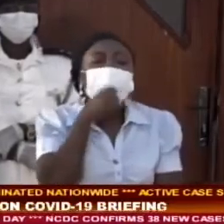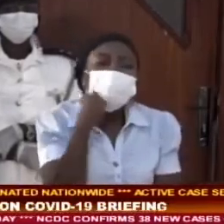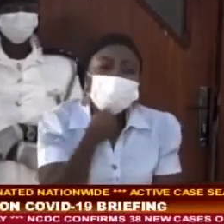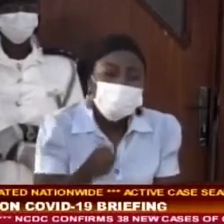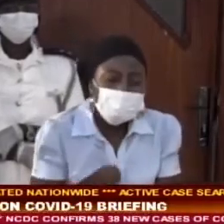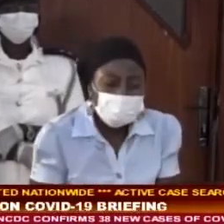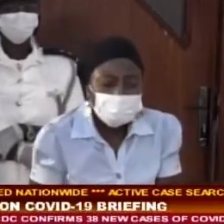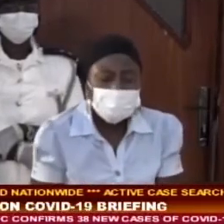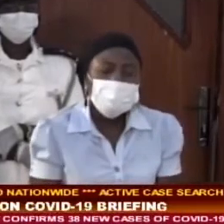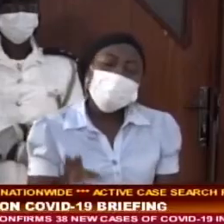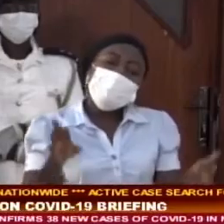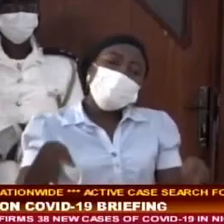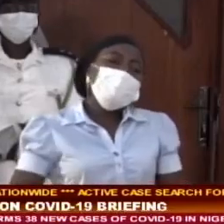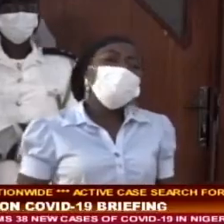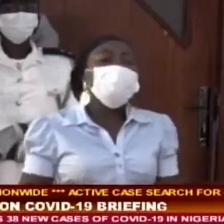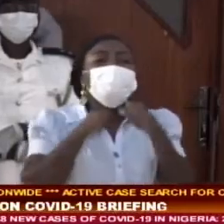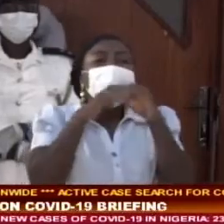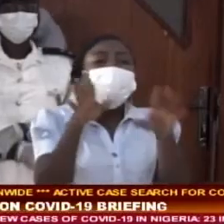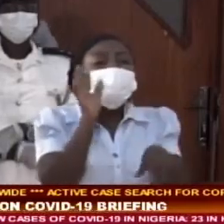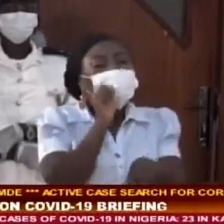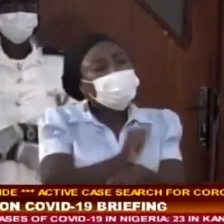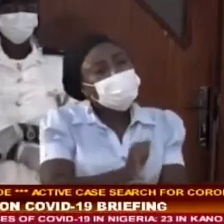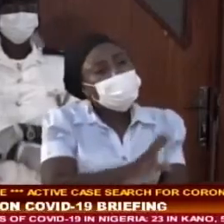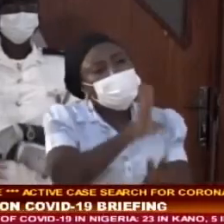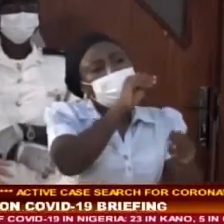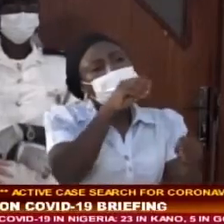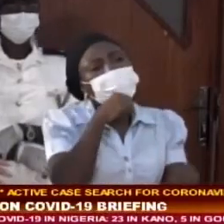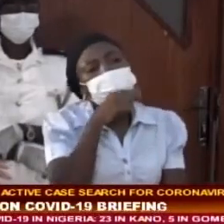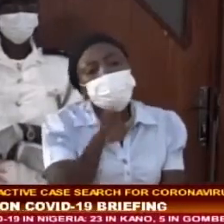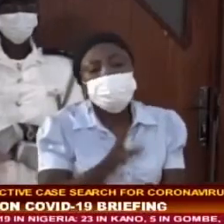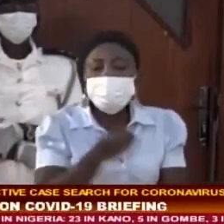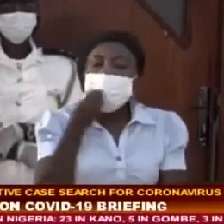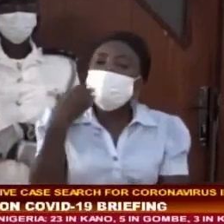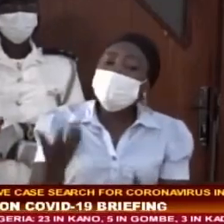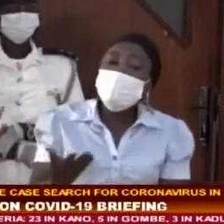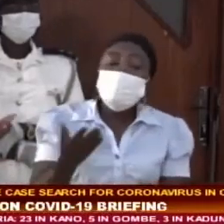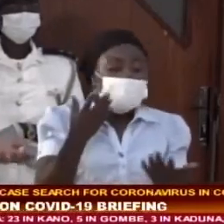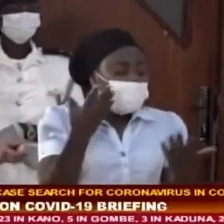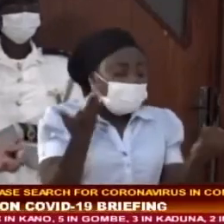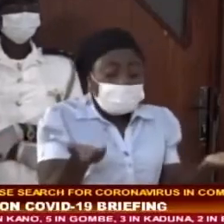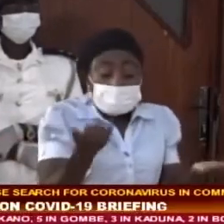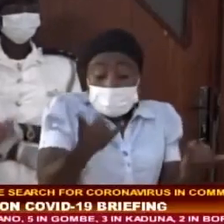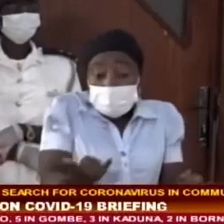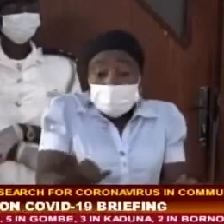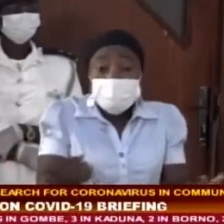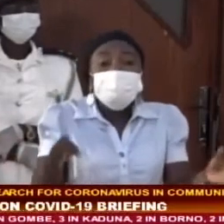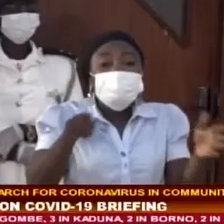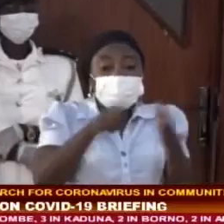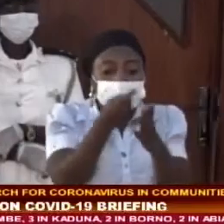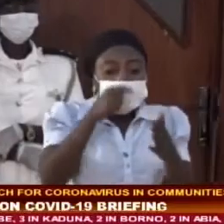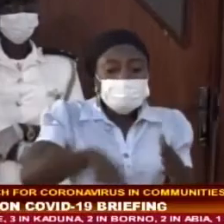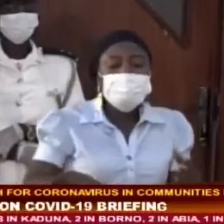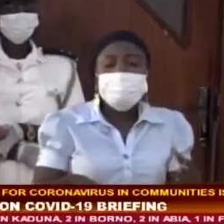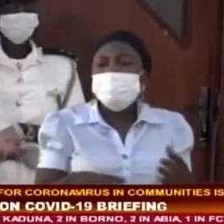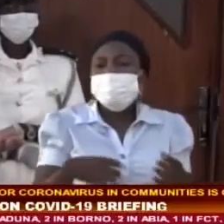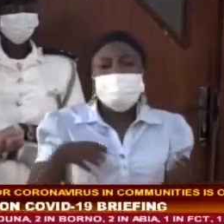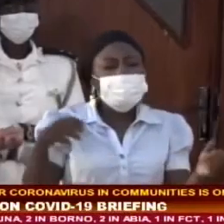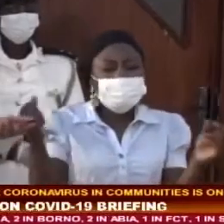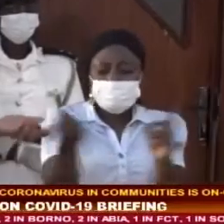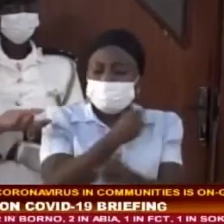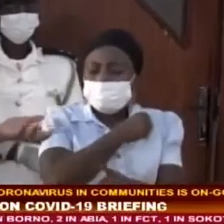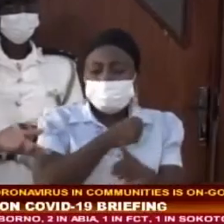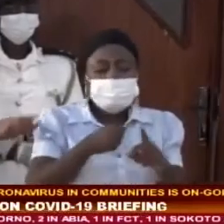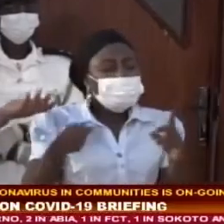nothing they are doing at this point. They are at home. The lockdown is biting very hard on them. I don't know